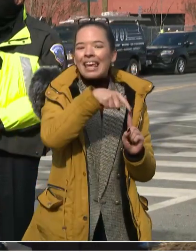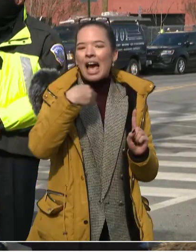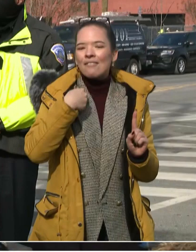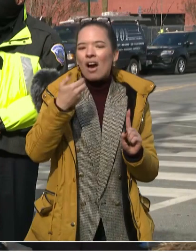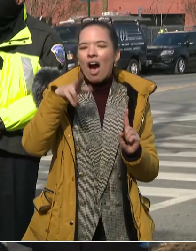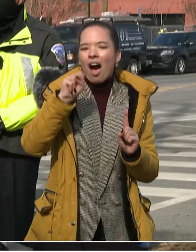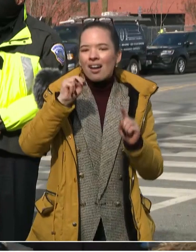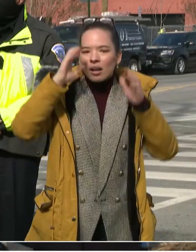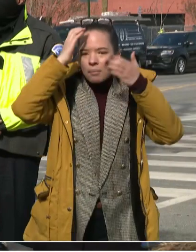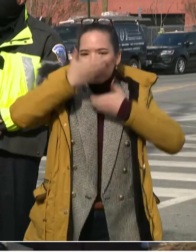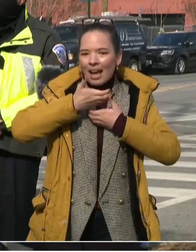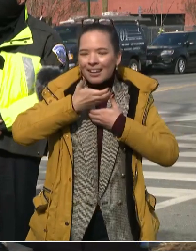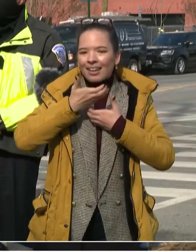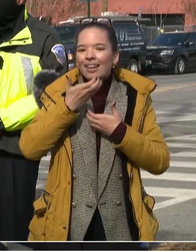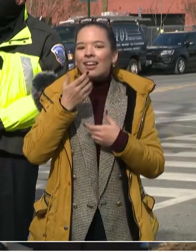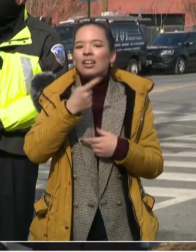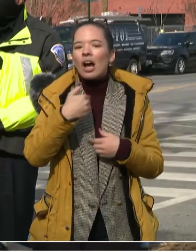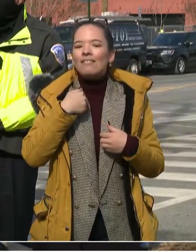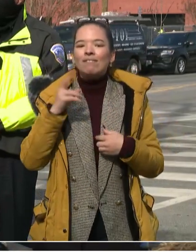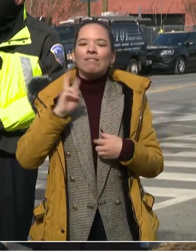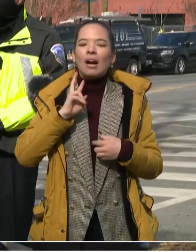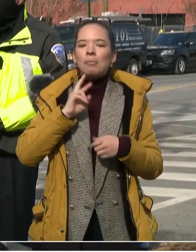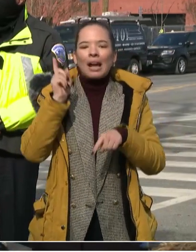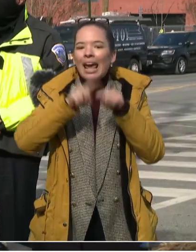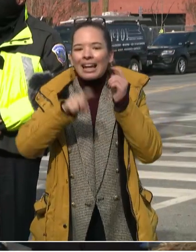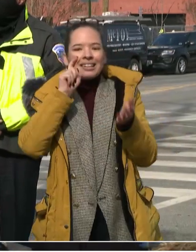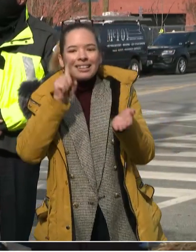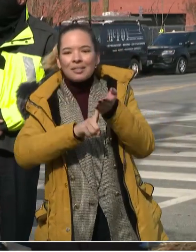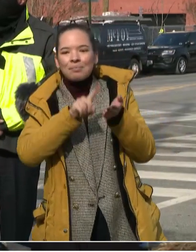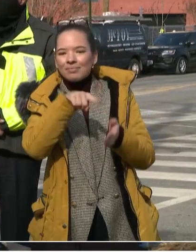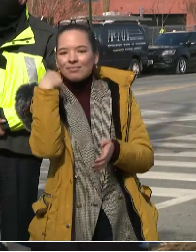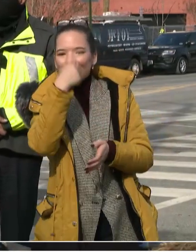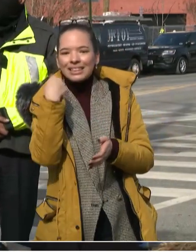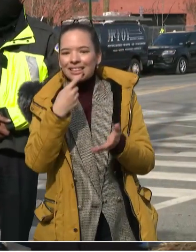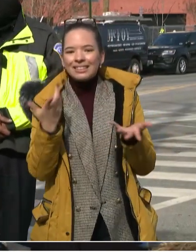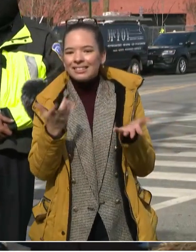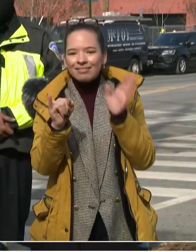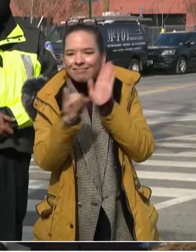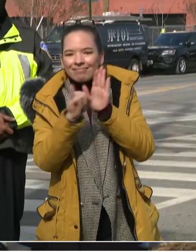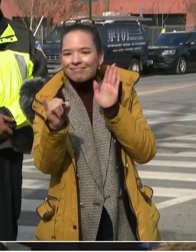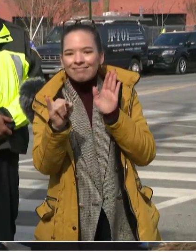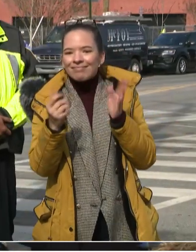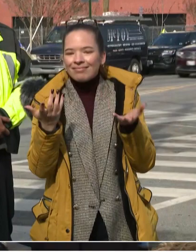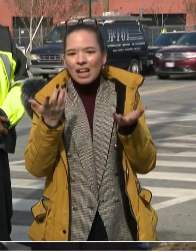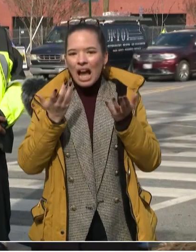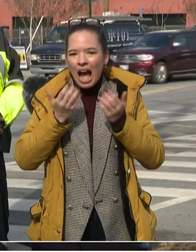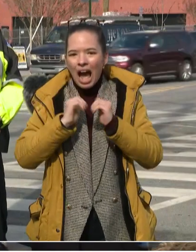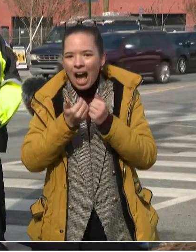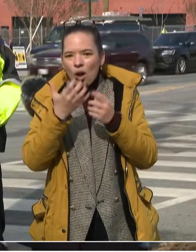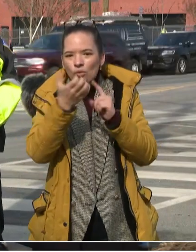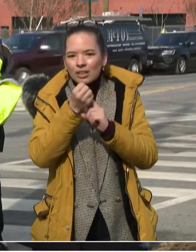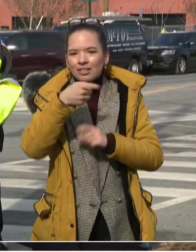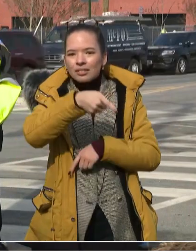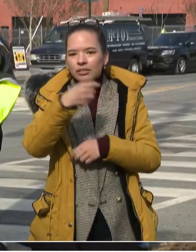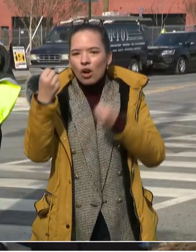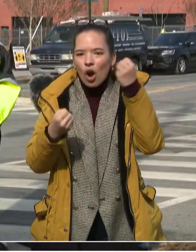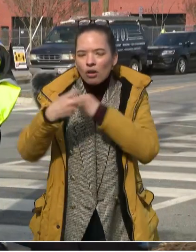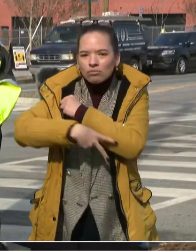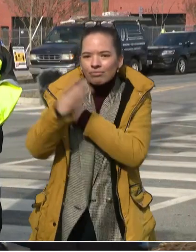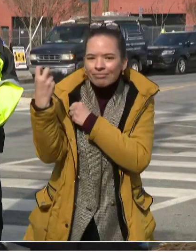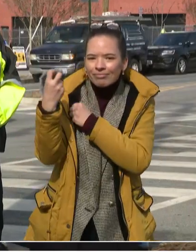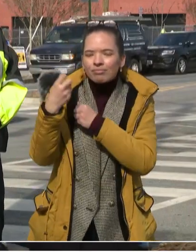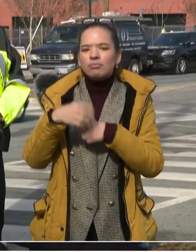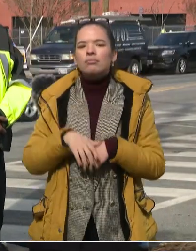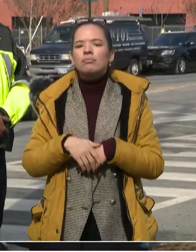victim can't identify them. So when we do catch them, we can't charge them with carjacking, but we will charge them with the stolen car. So when I look across the county